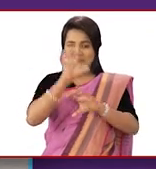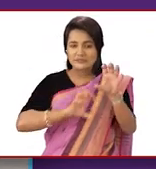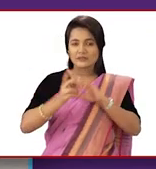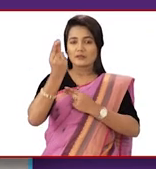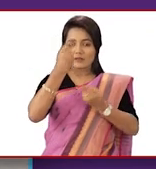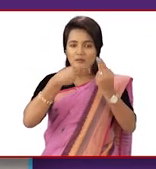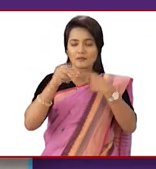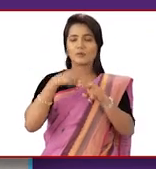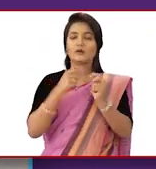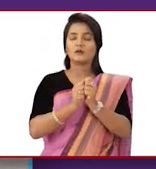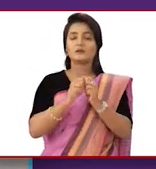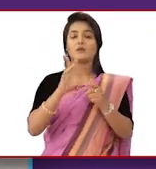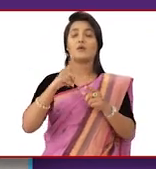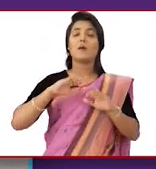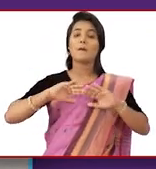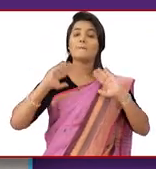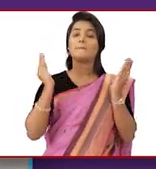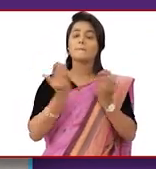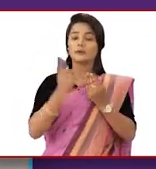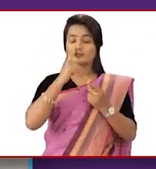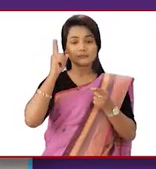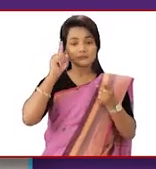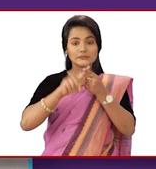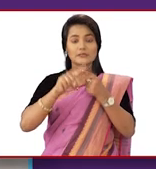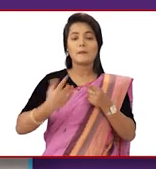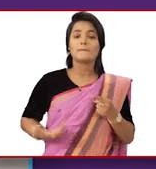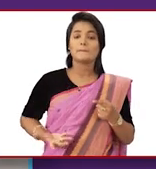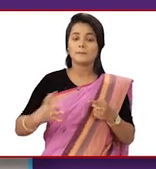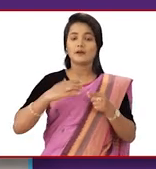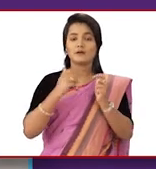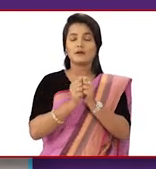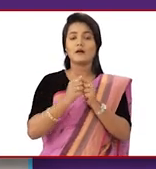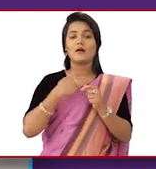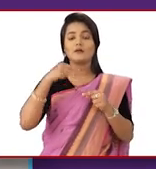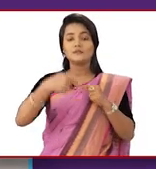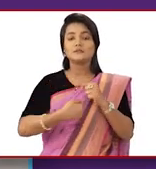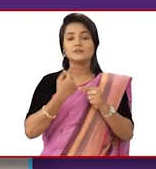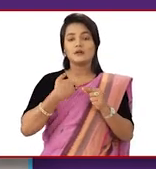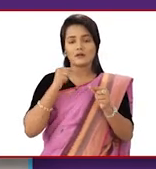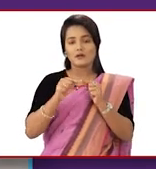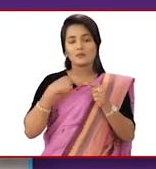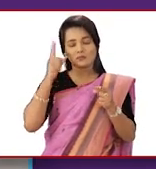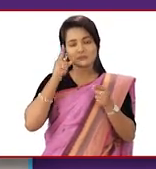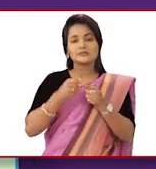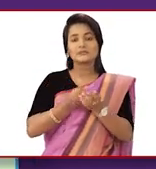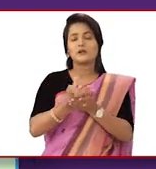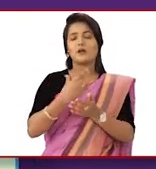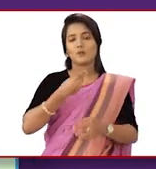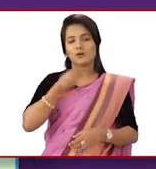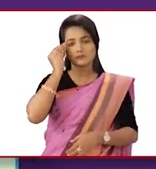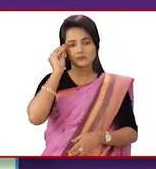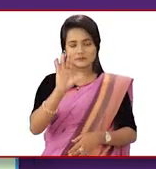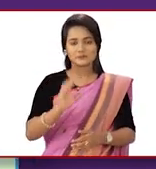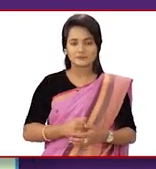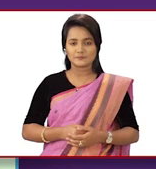very craft culture for the world to see Bangladesh. And at the same time, I love being home with my cats and I love to travel. Finally,